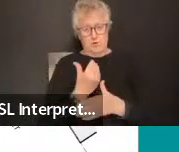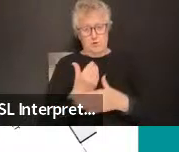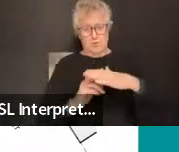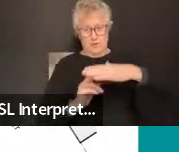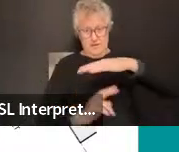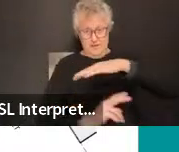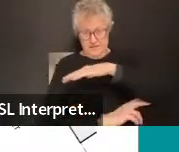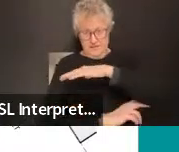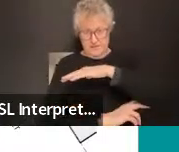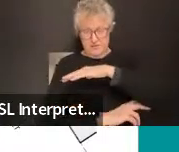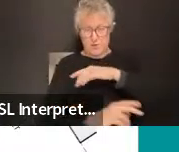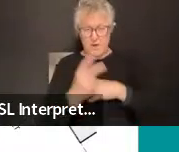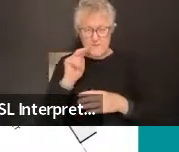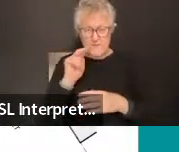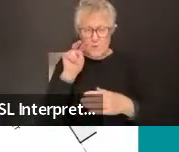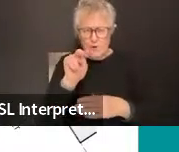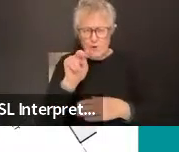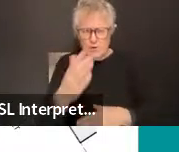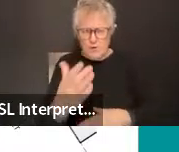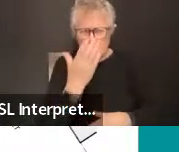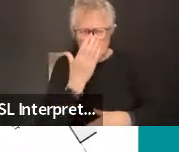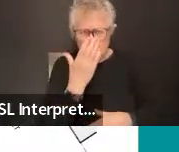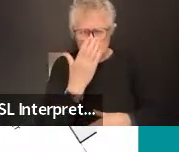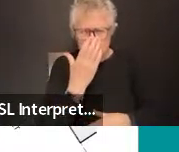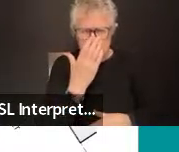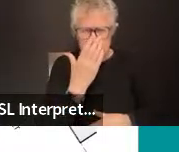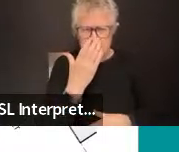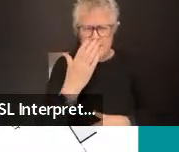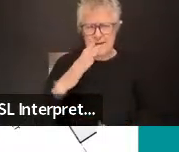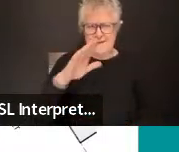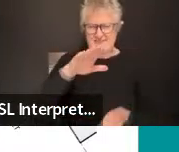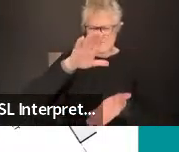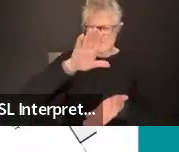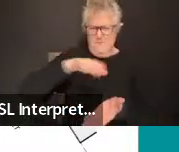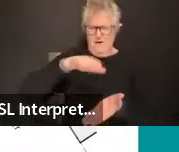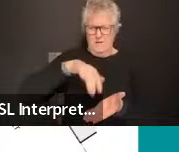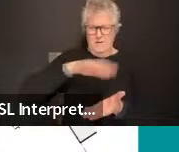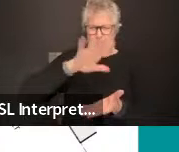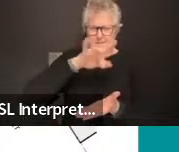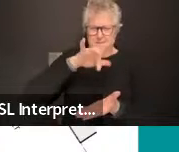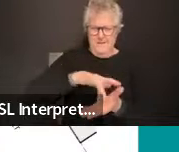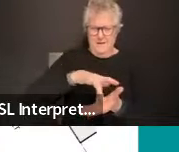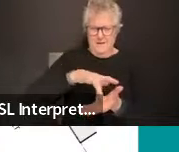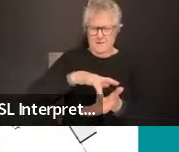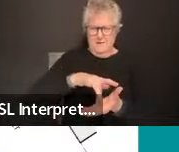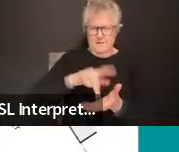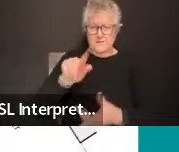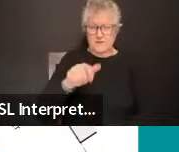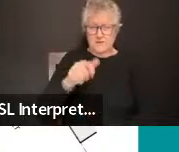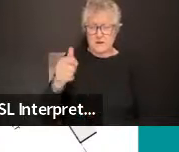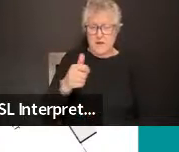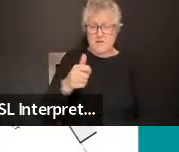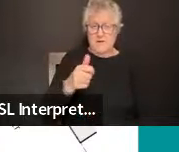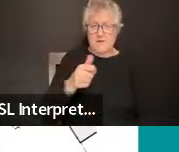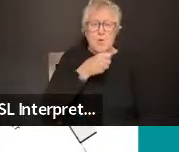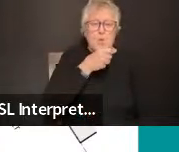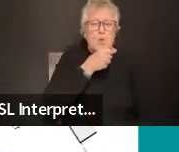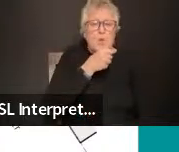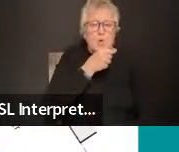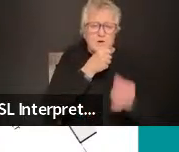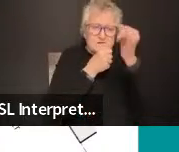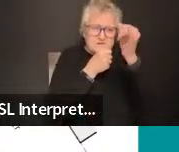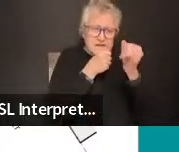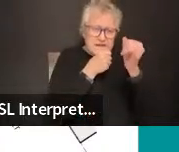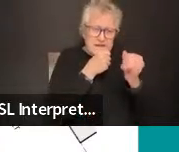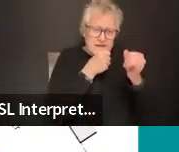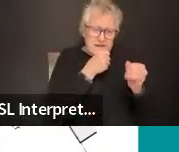look carefully down there and under right in the bottom of the middle, there's another orange line. That's another location. That location is turning out to be